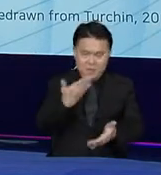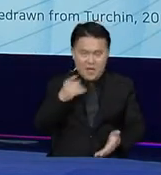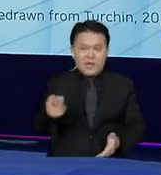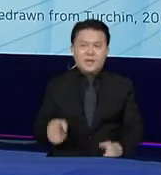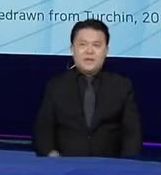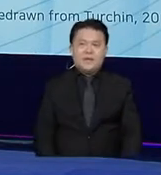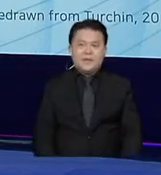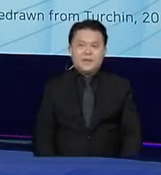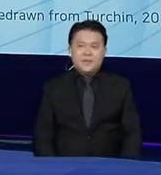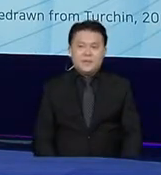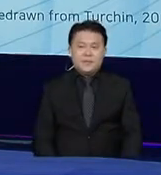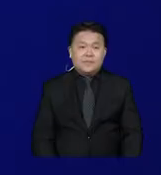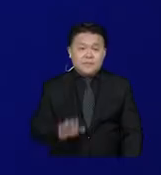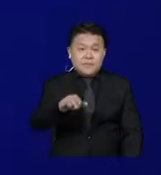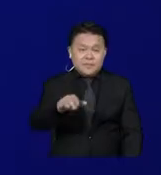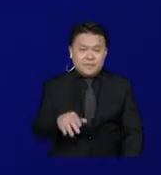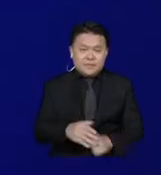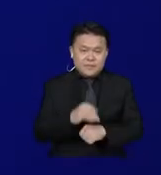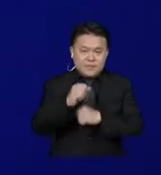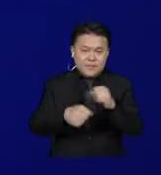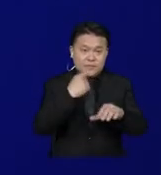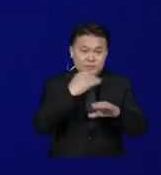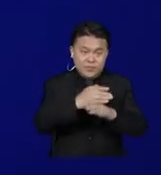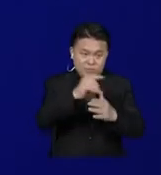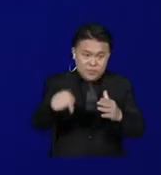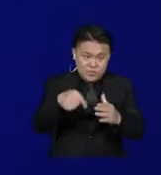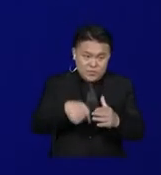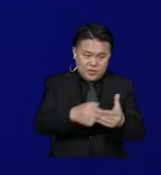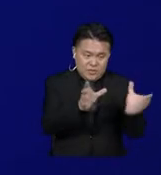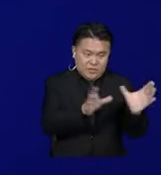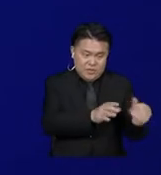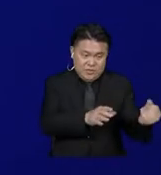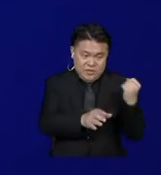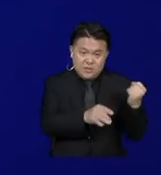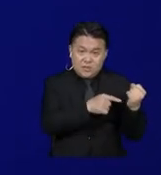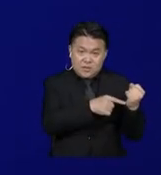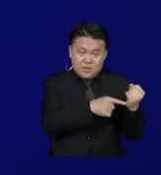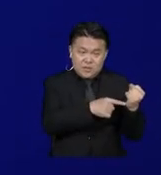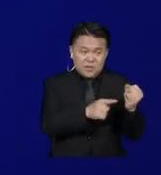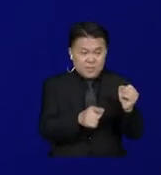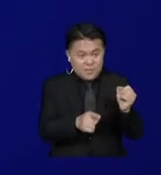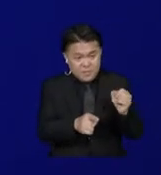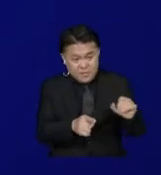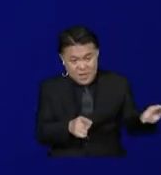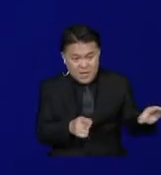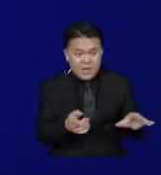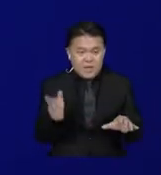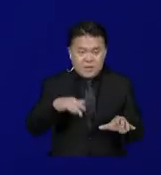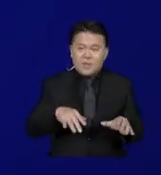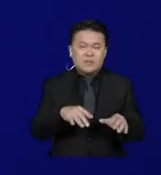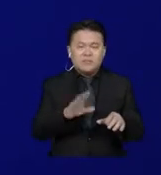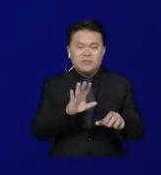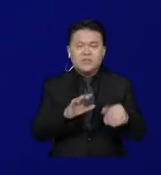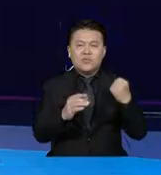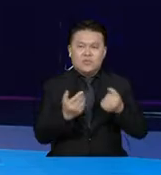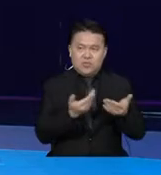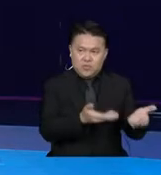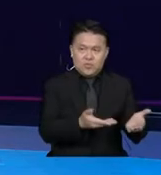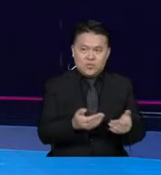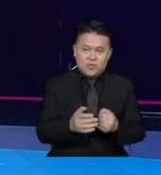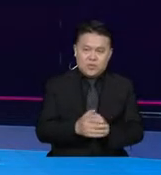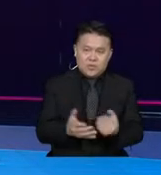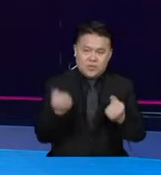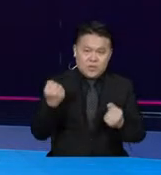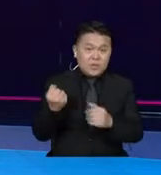a liberal democracy, when a group is out of power, they still have power and they still have all the same human rights as those